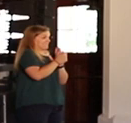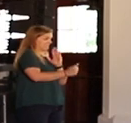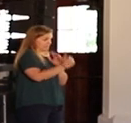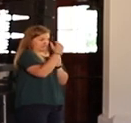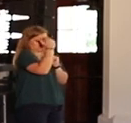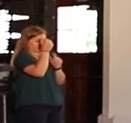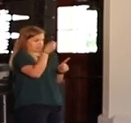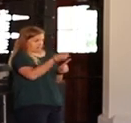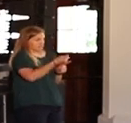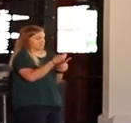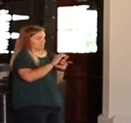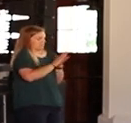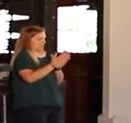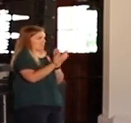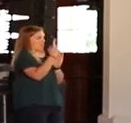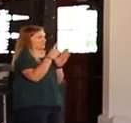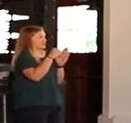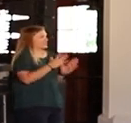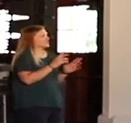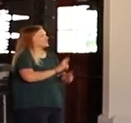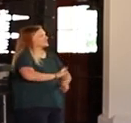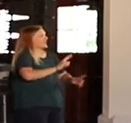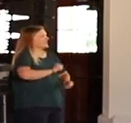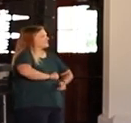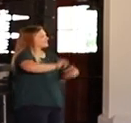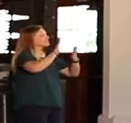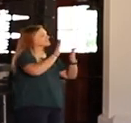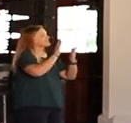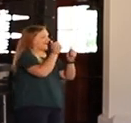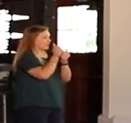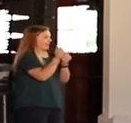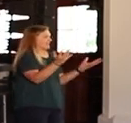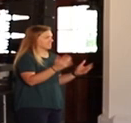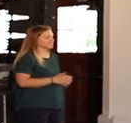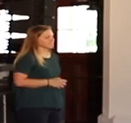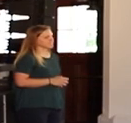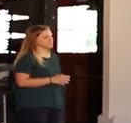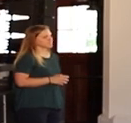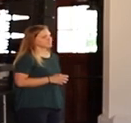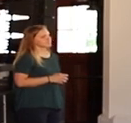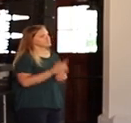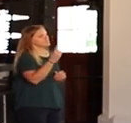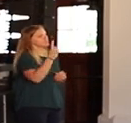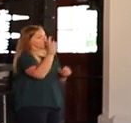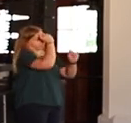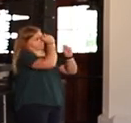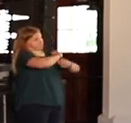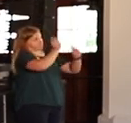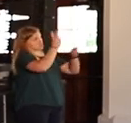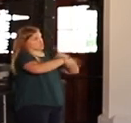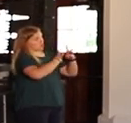and impact, and you have a Scotty who is ready to take on anything and everything. Someone who envisions a world